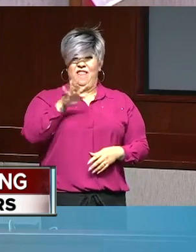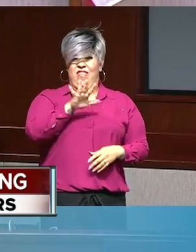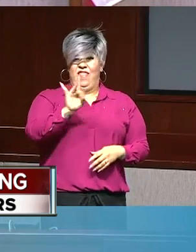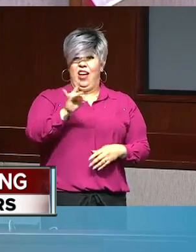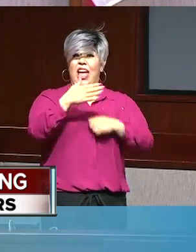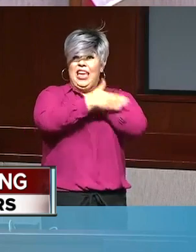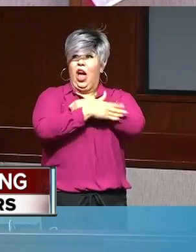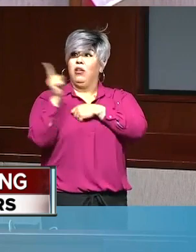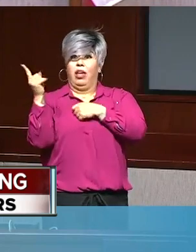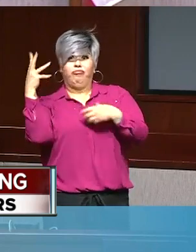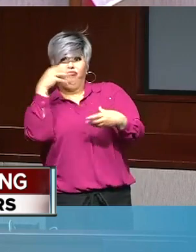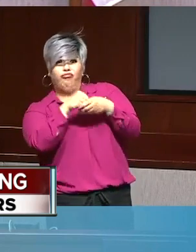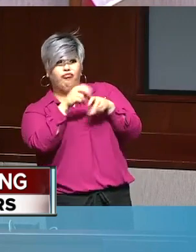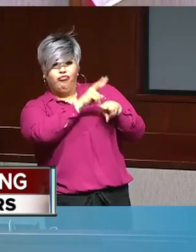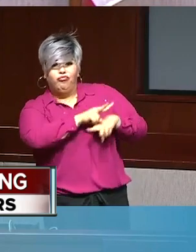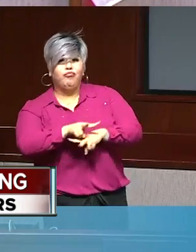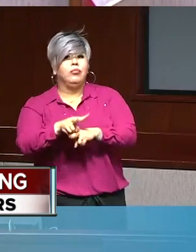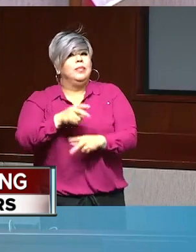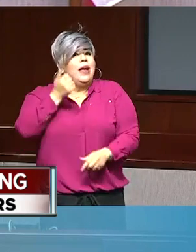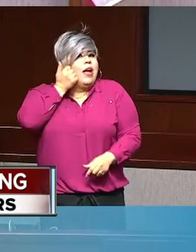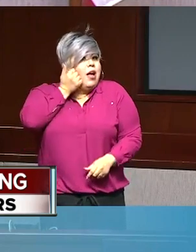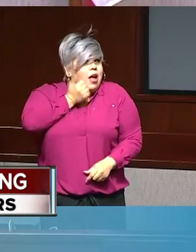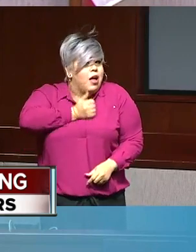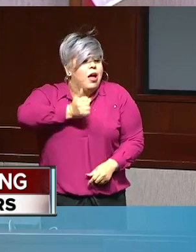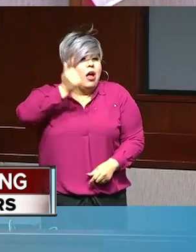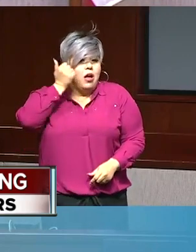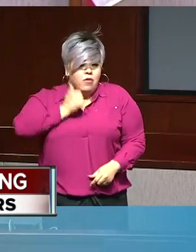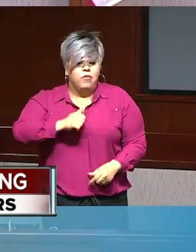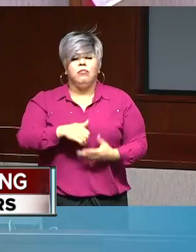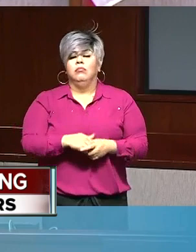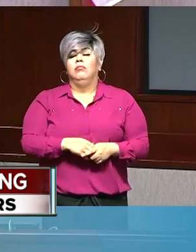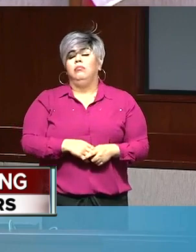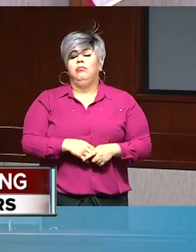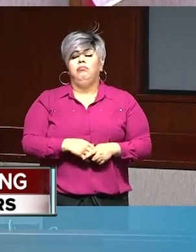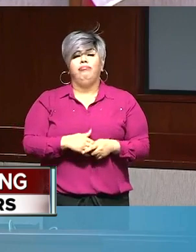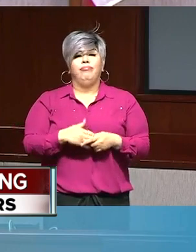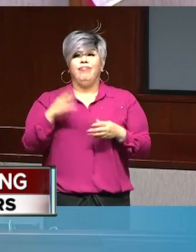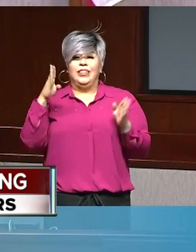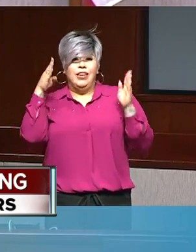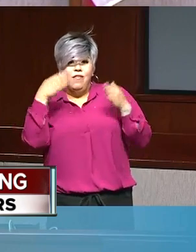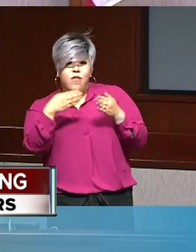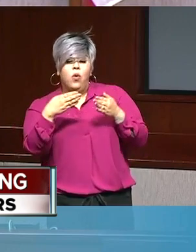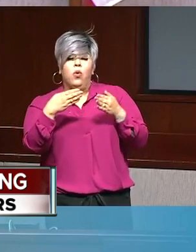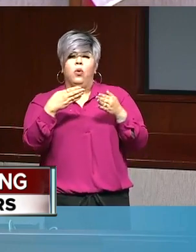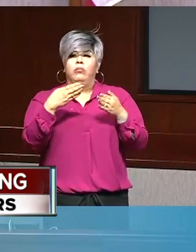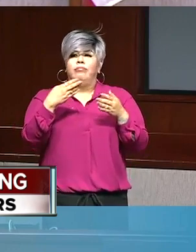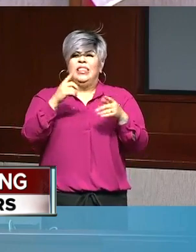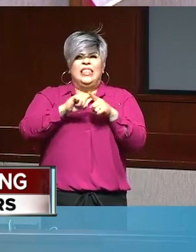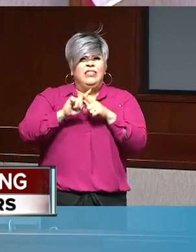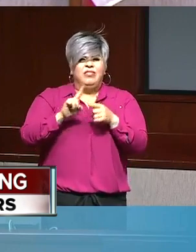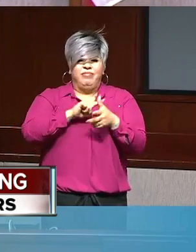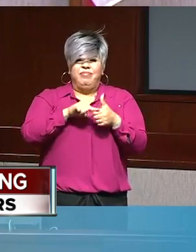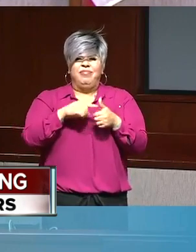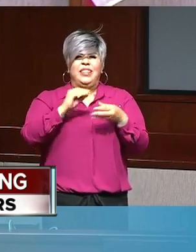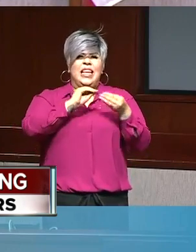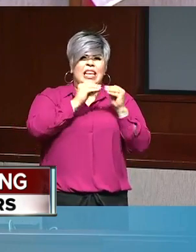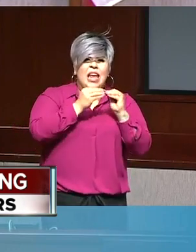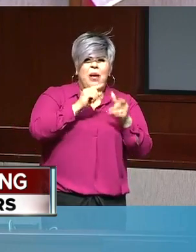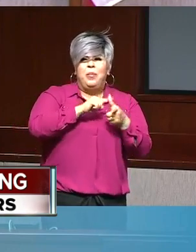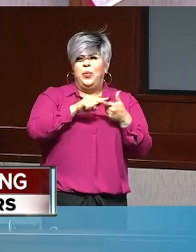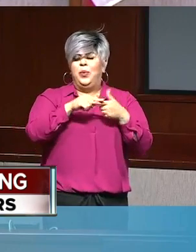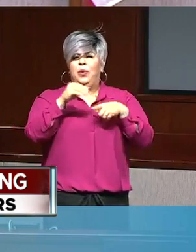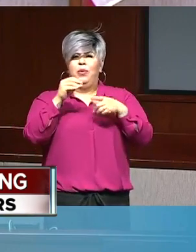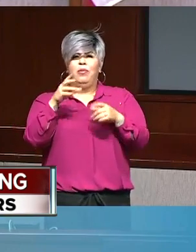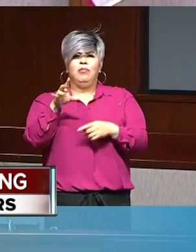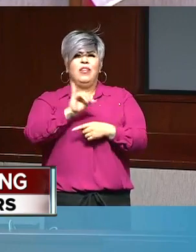basis, including Kern County, across a number of different areas, metrics, disease